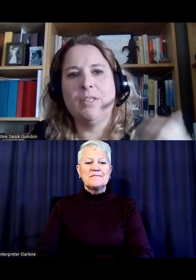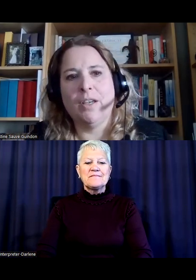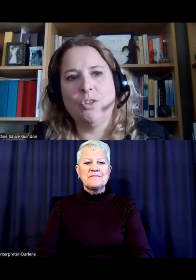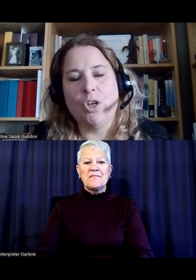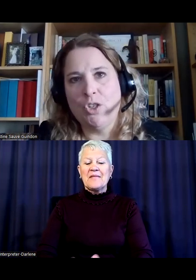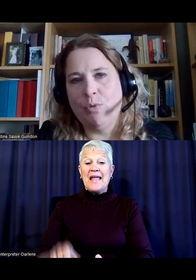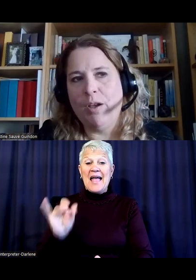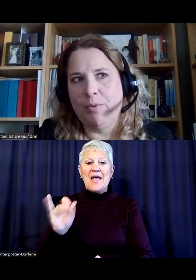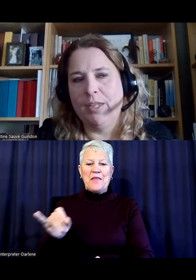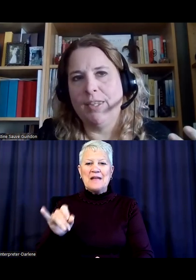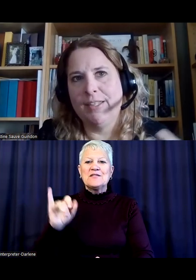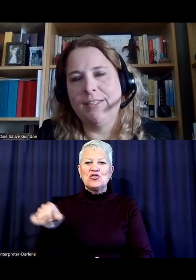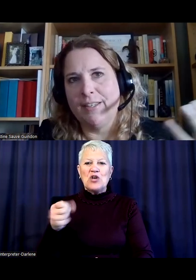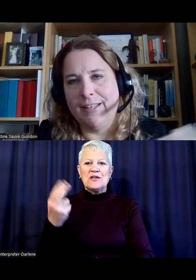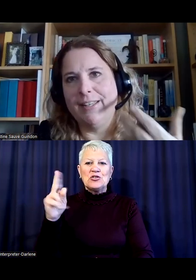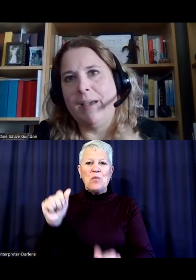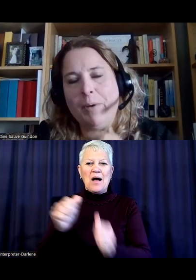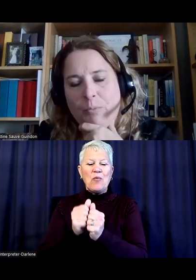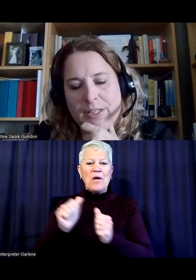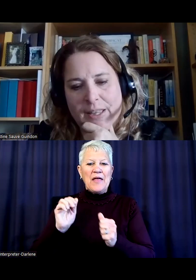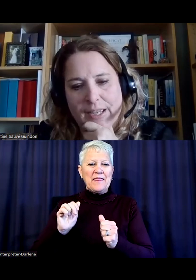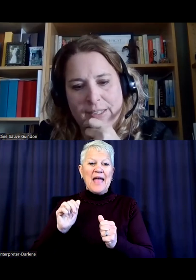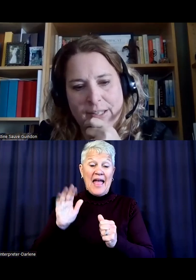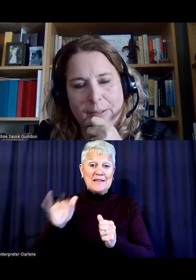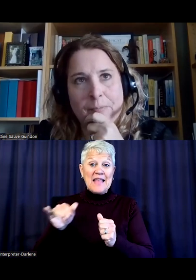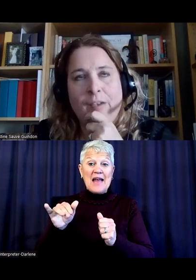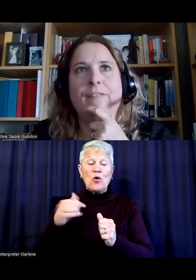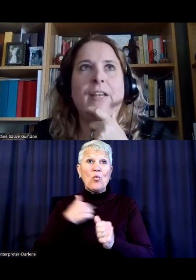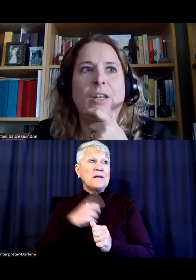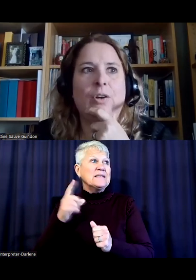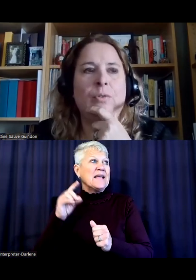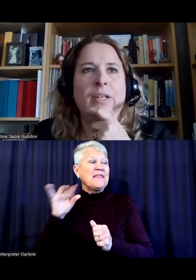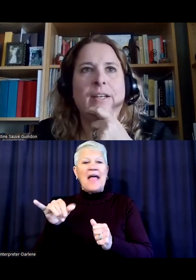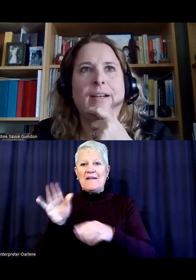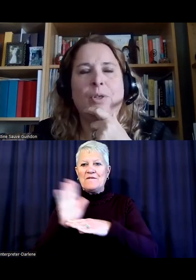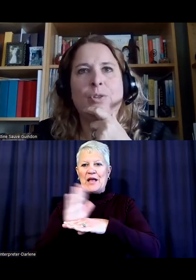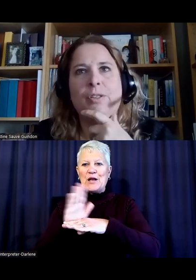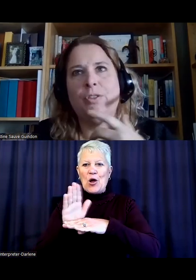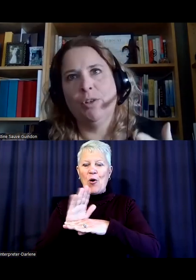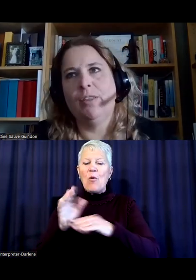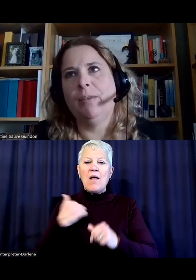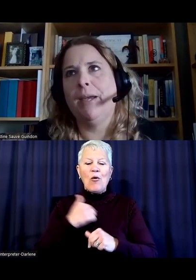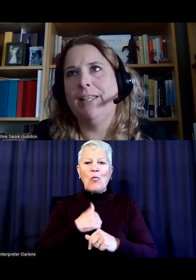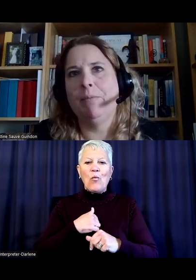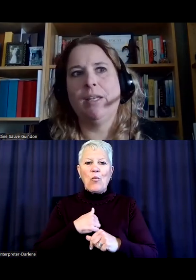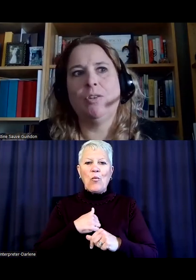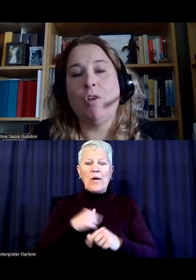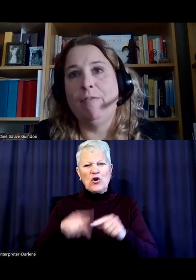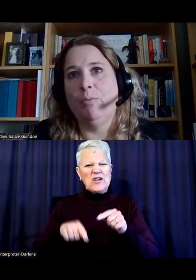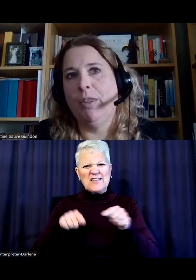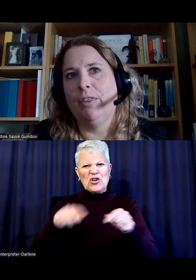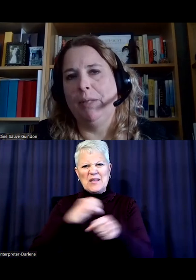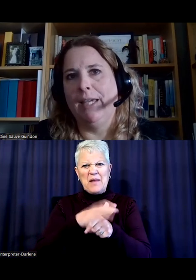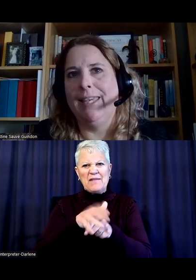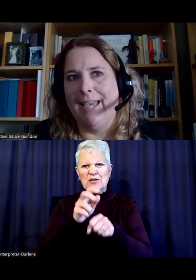That was Joshua with his in that part. We did that video. We couldn't during the pandemic